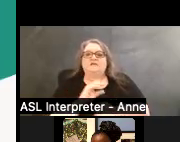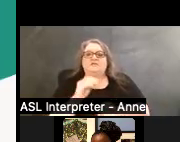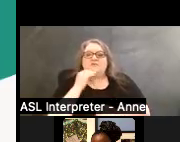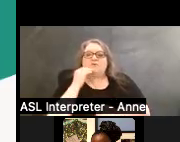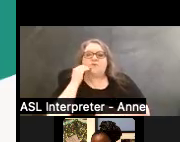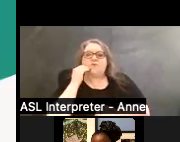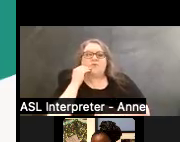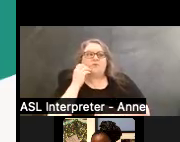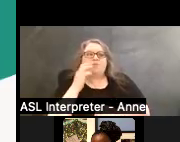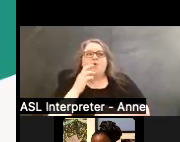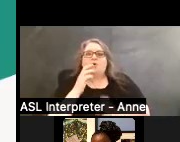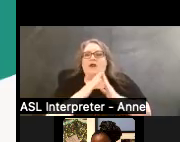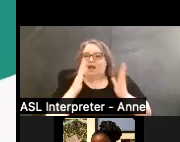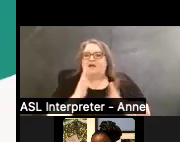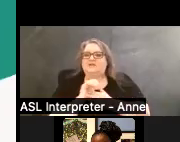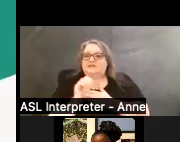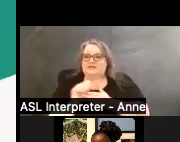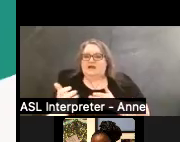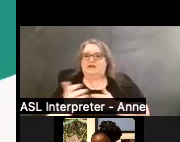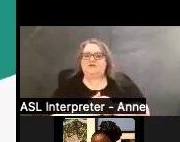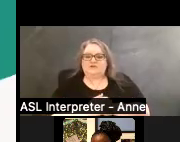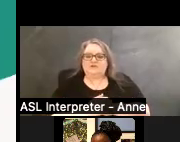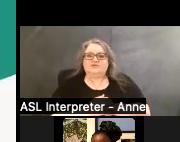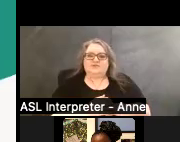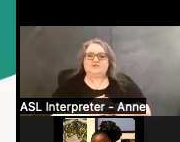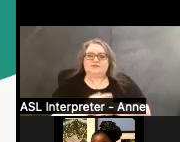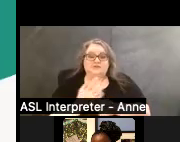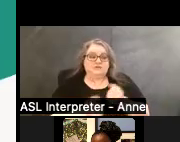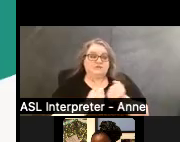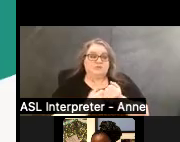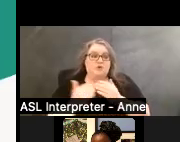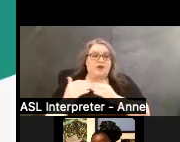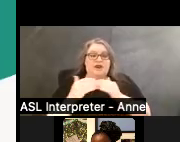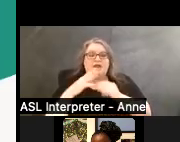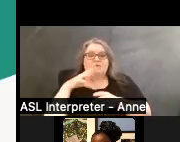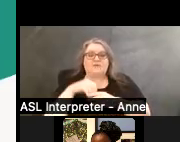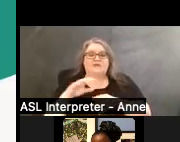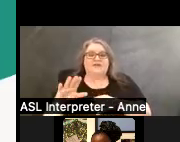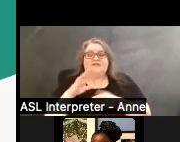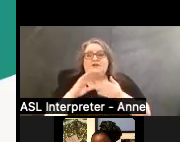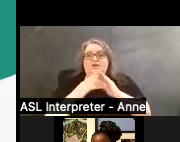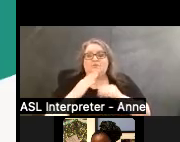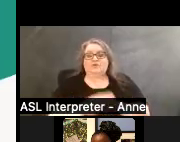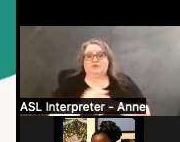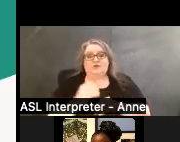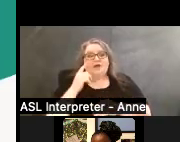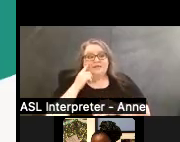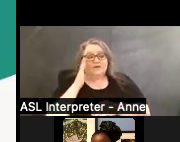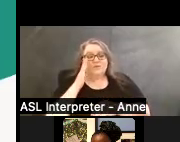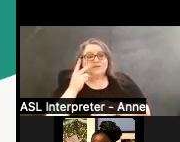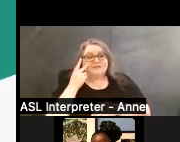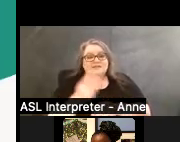homelessness and housing dollars to support equity in their communities. And so I think you'll see